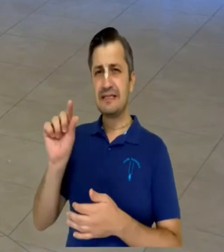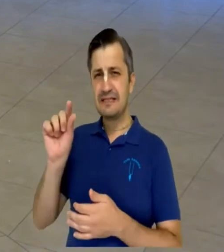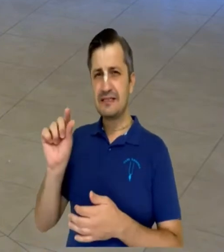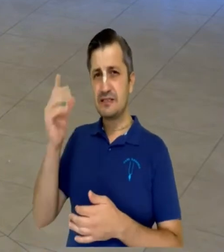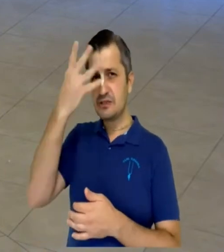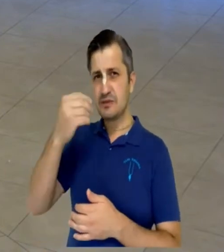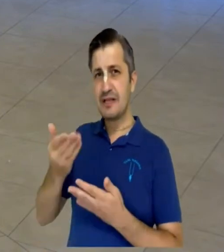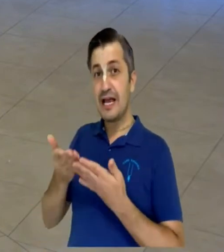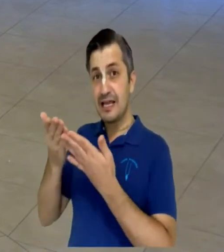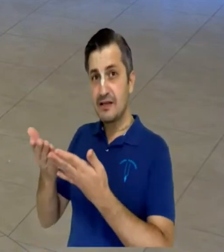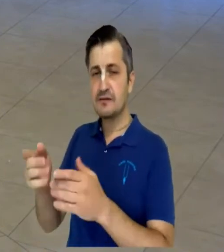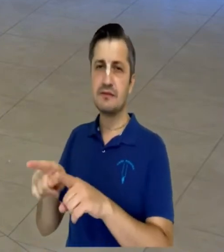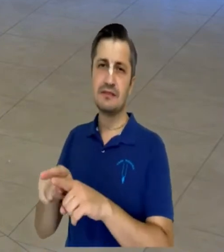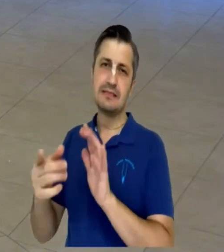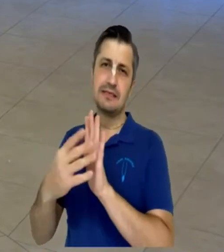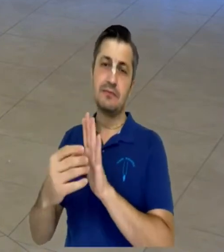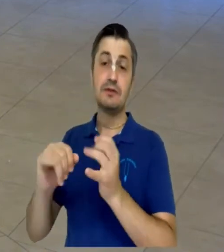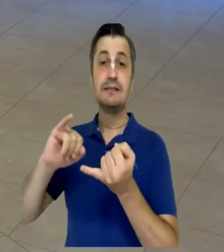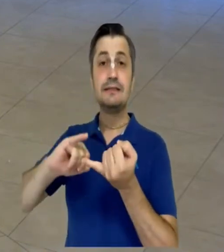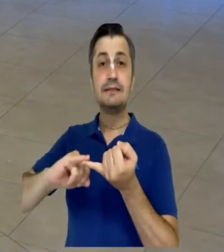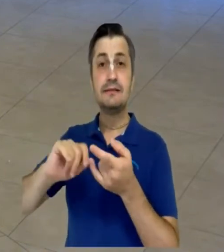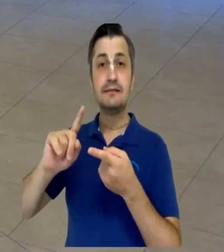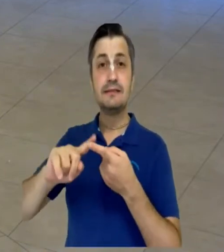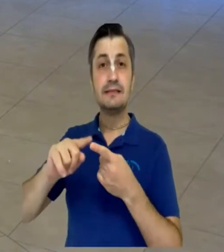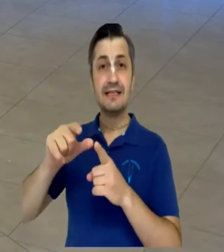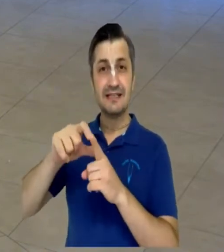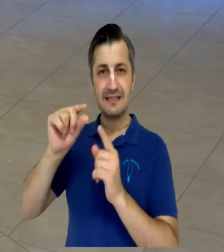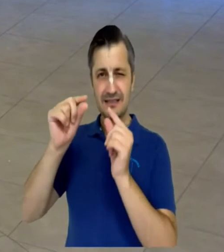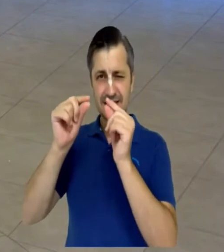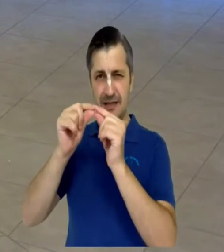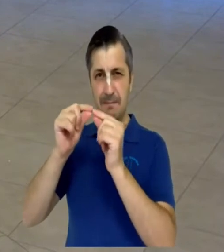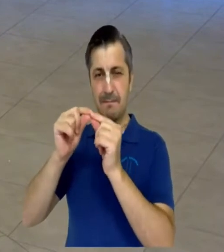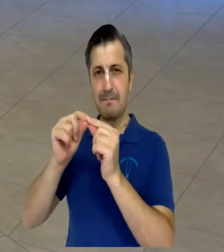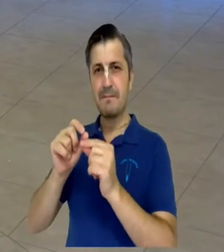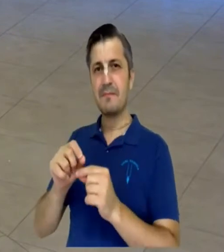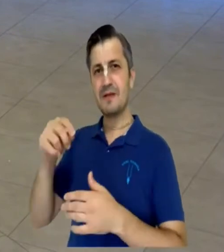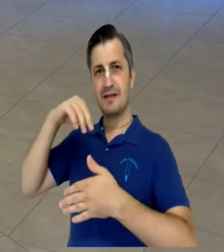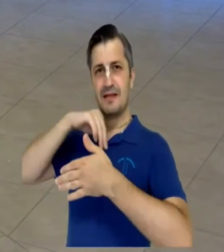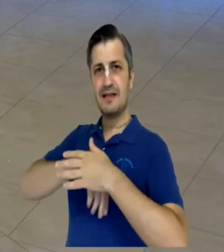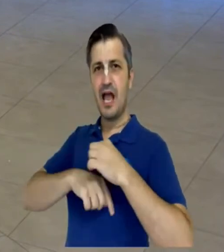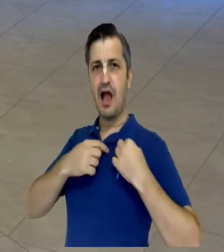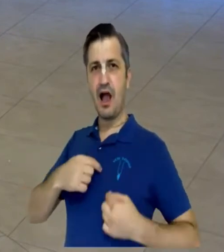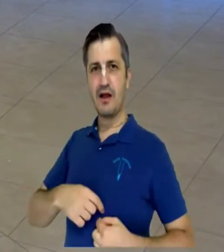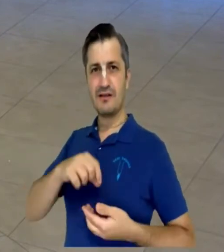But I think I like this sort of analogy. When I was trying to